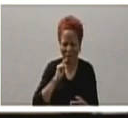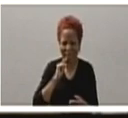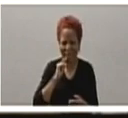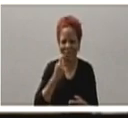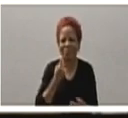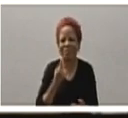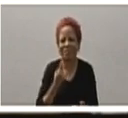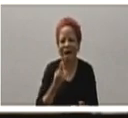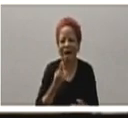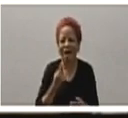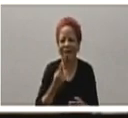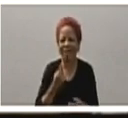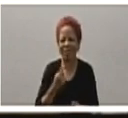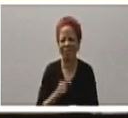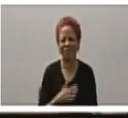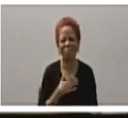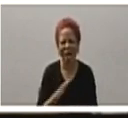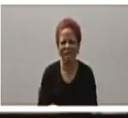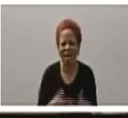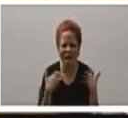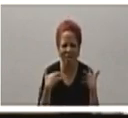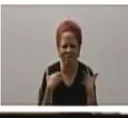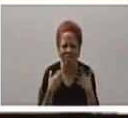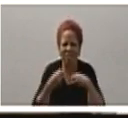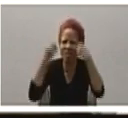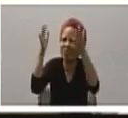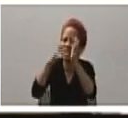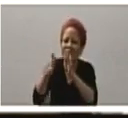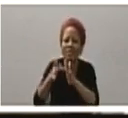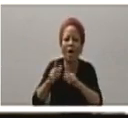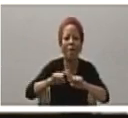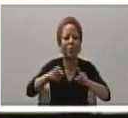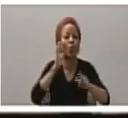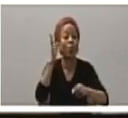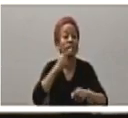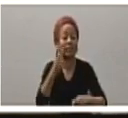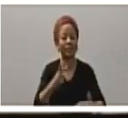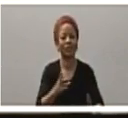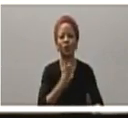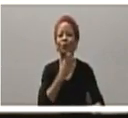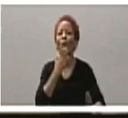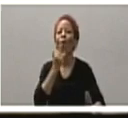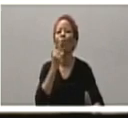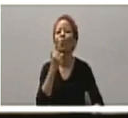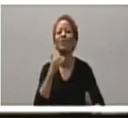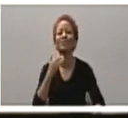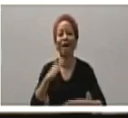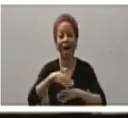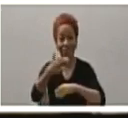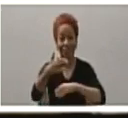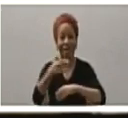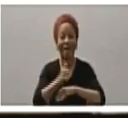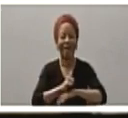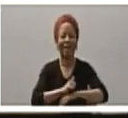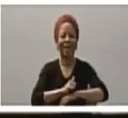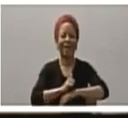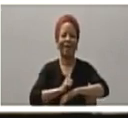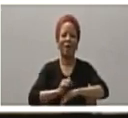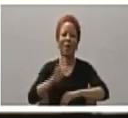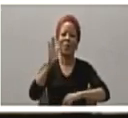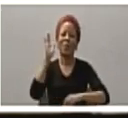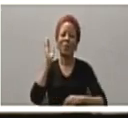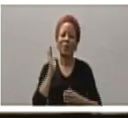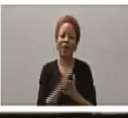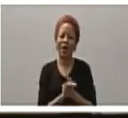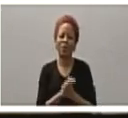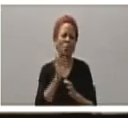very sweet. Whoever remains in me and I in him bears fruits in plenty.